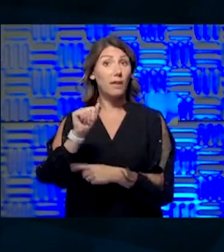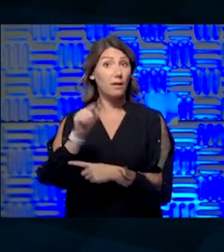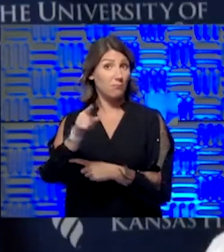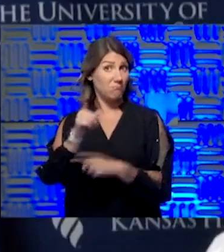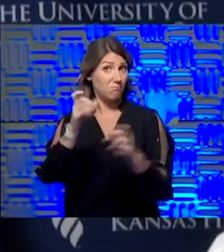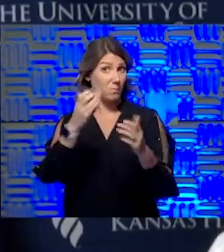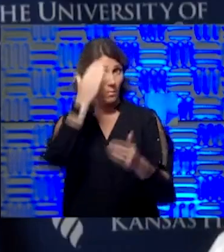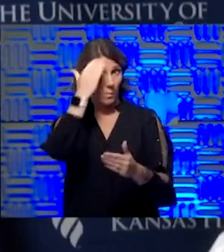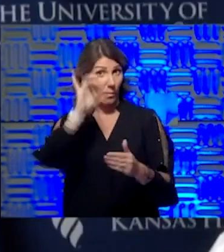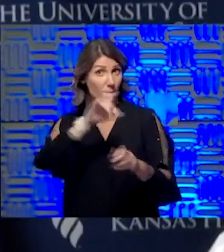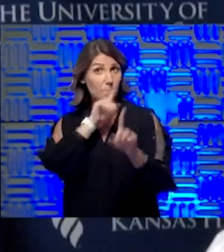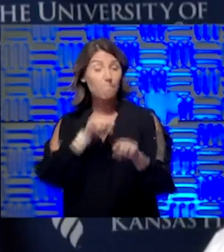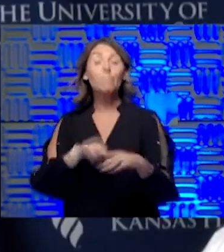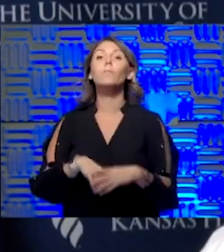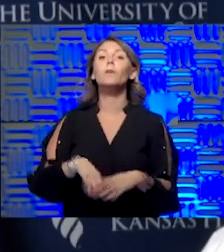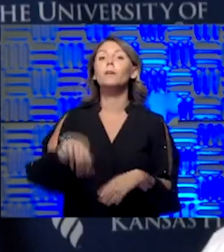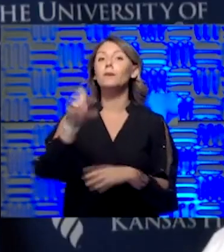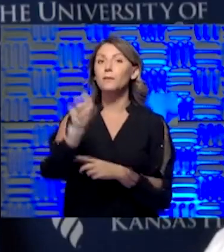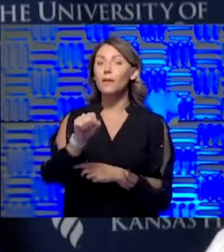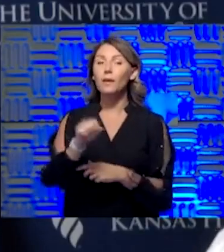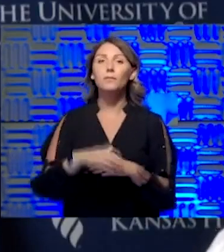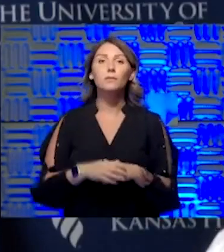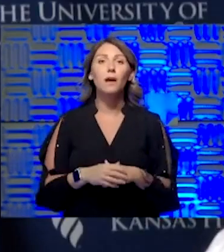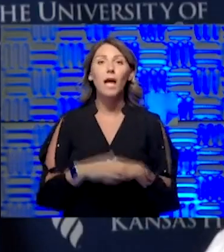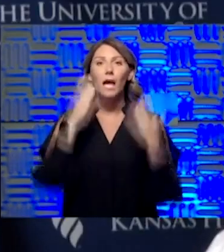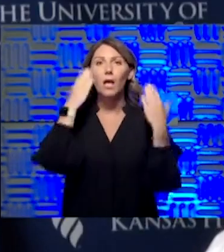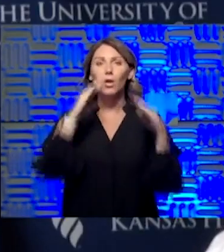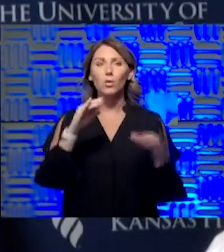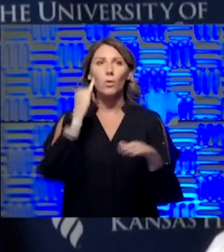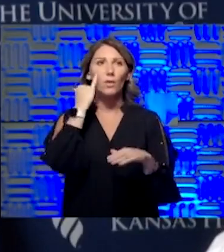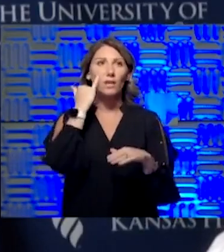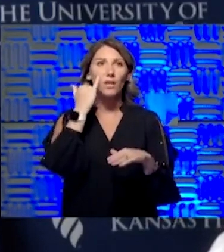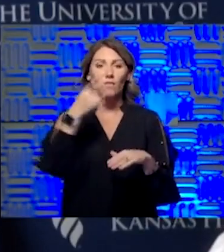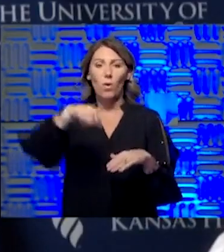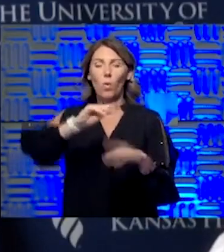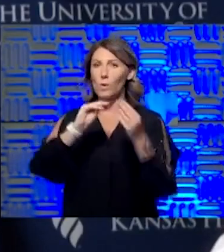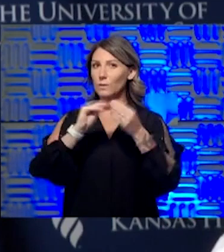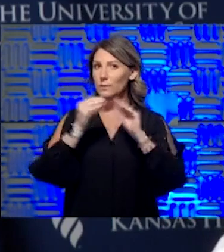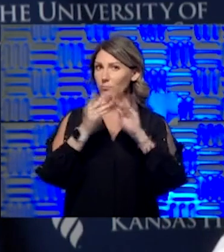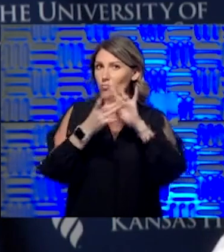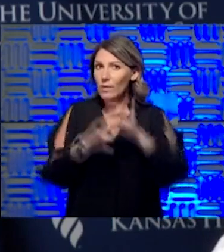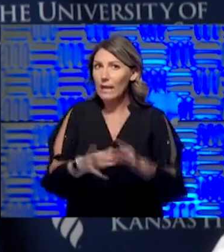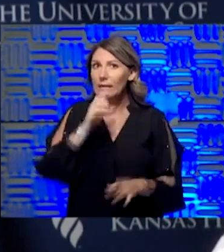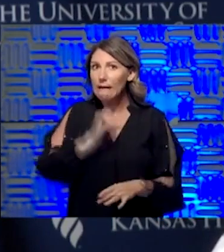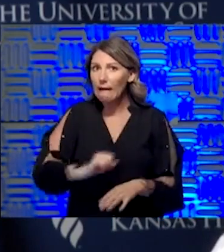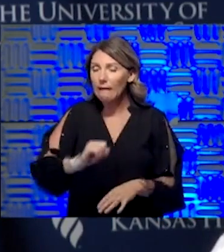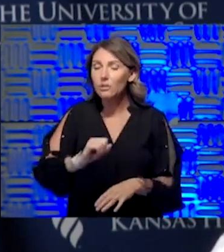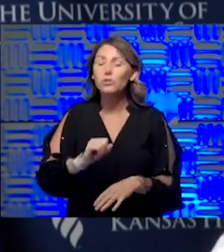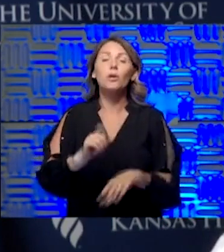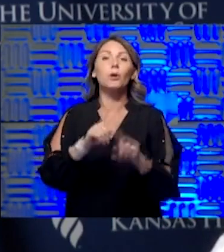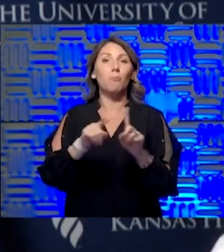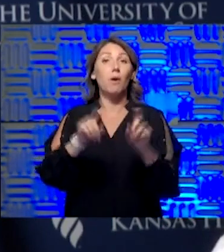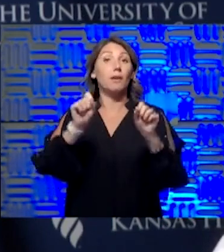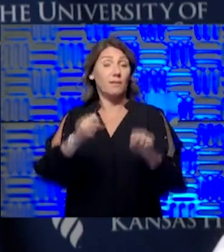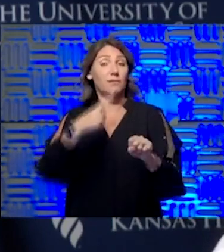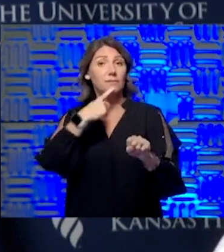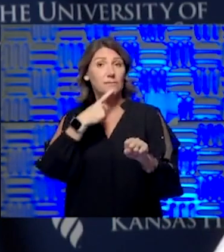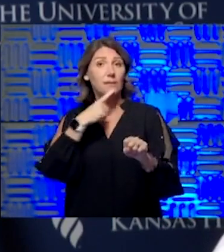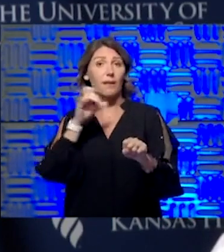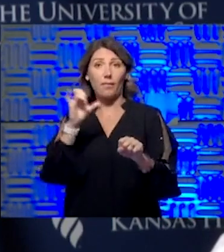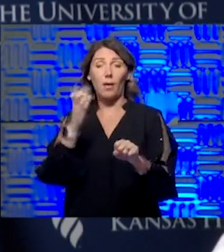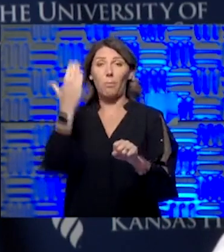you want to conduct your personal life. So as we talk about that, let's turn to our media and ask if they have questions this